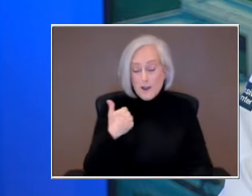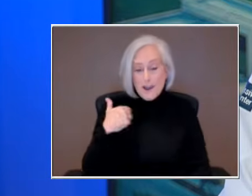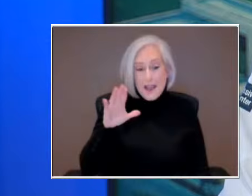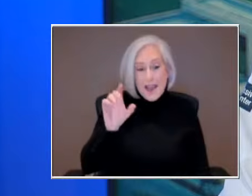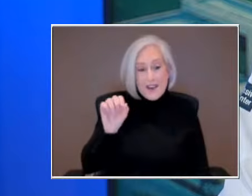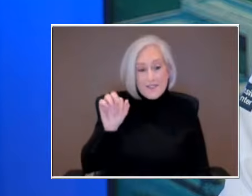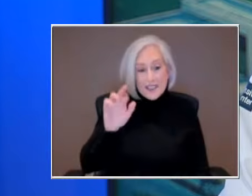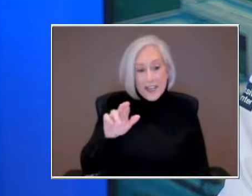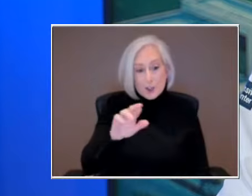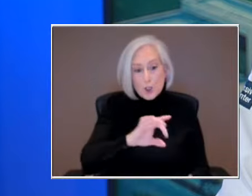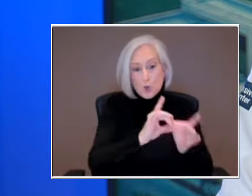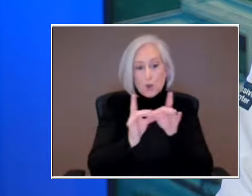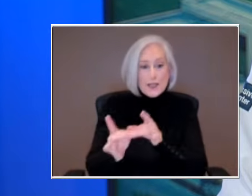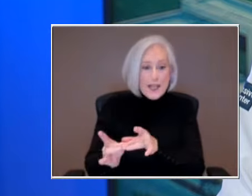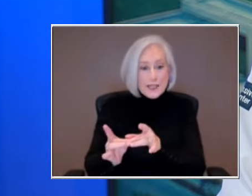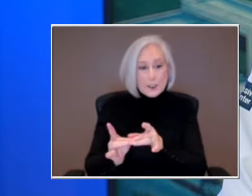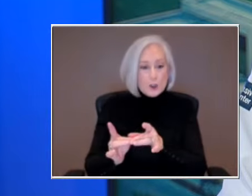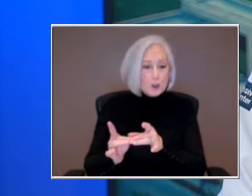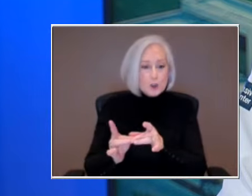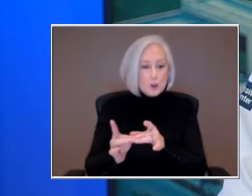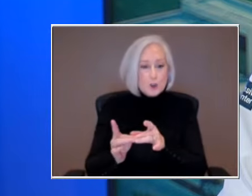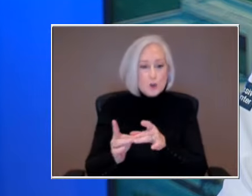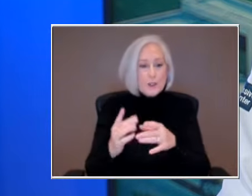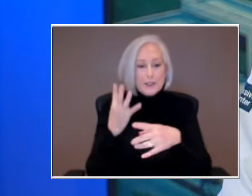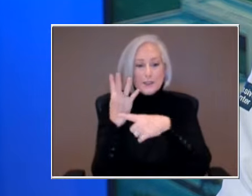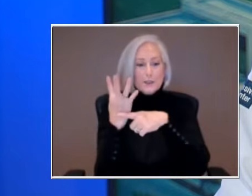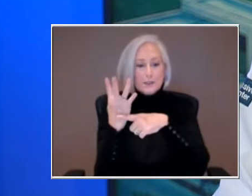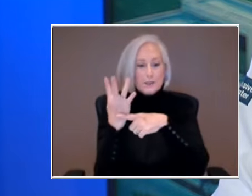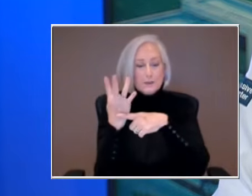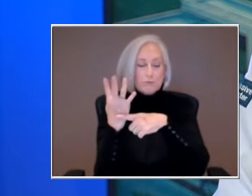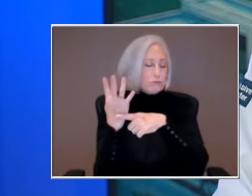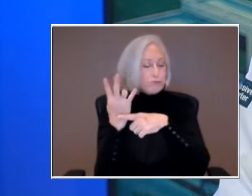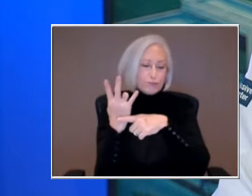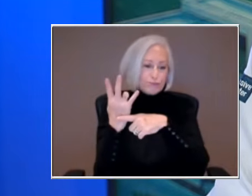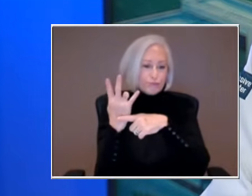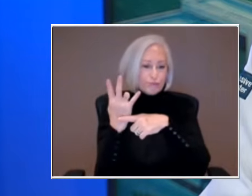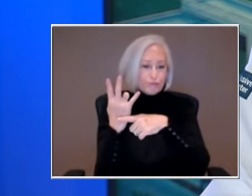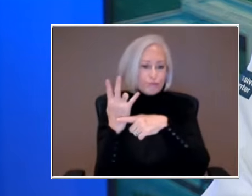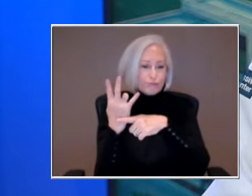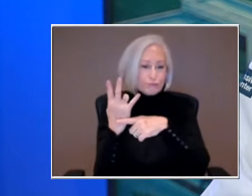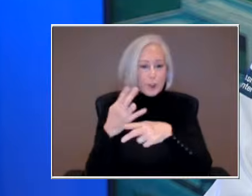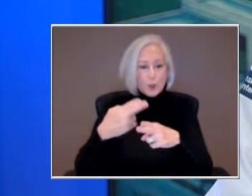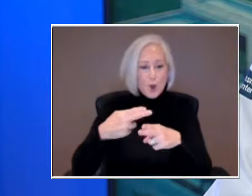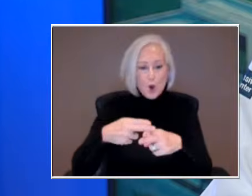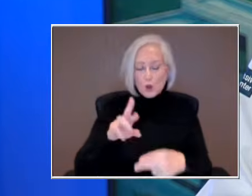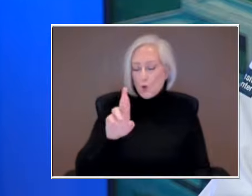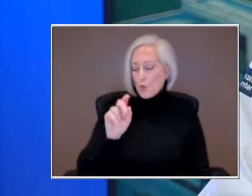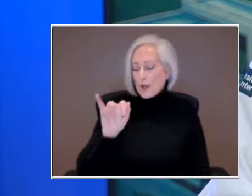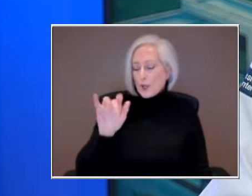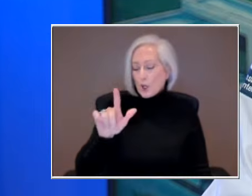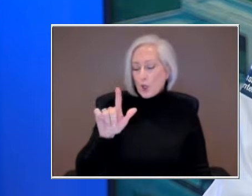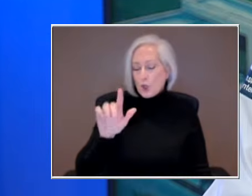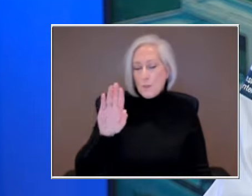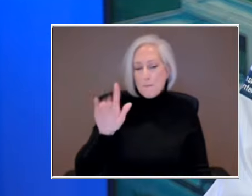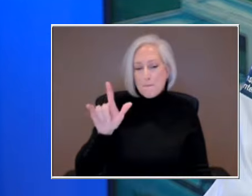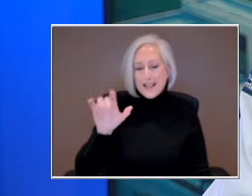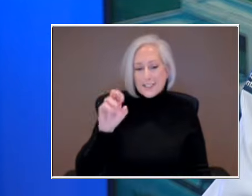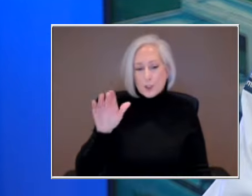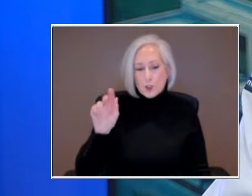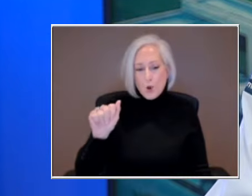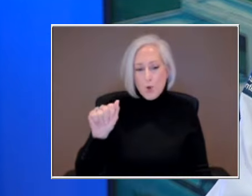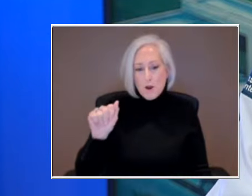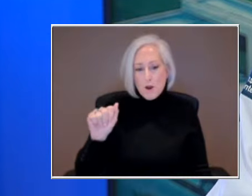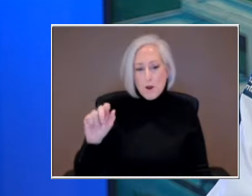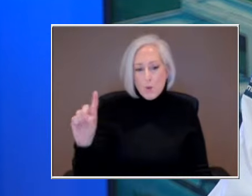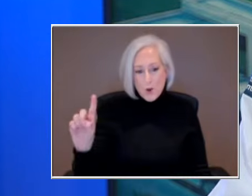an abnormal gene called retinoblastoma 1. And so we would sit down and say, we've got this gene